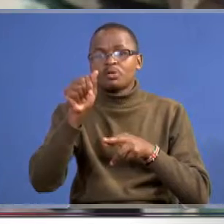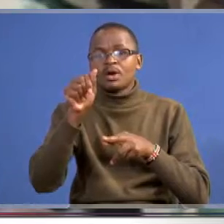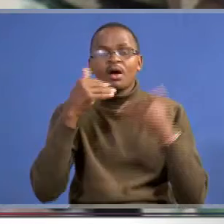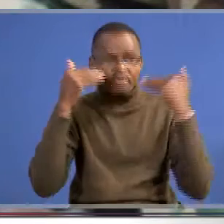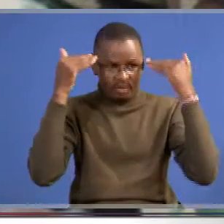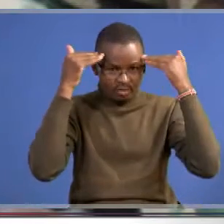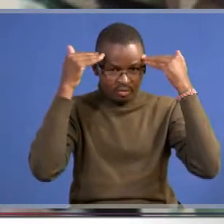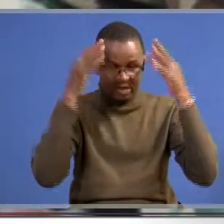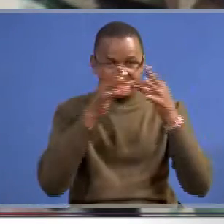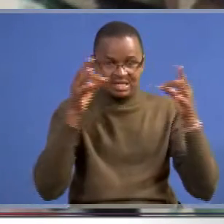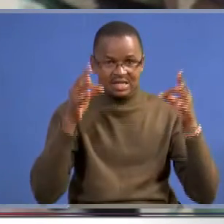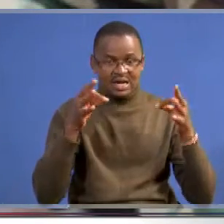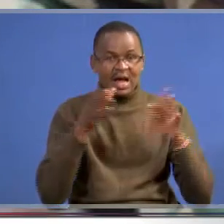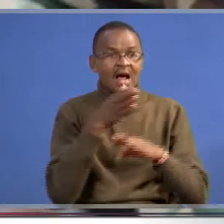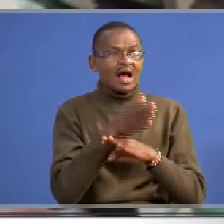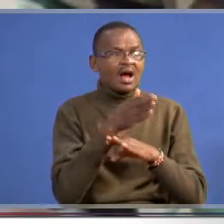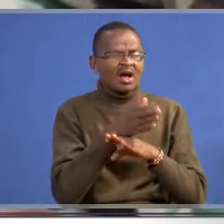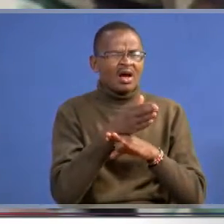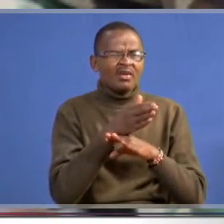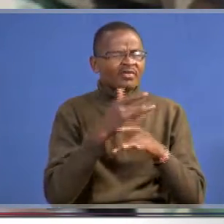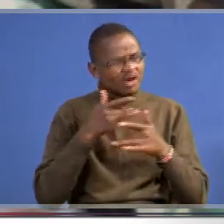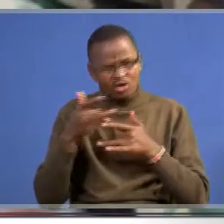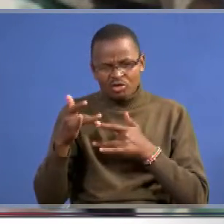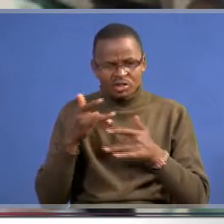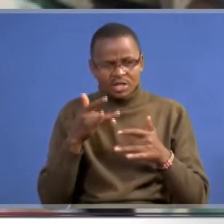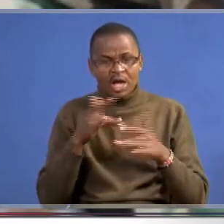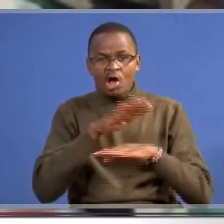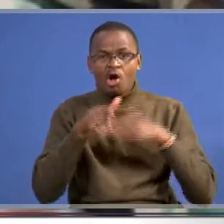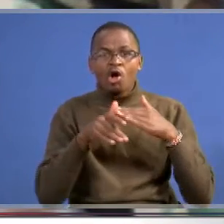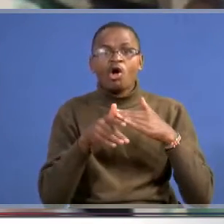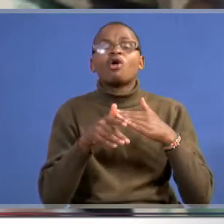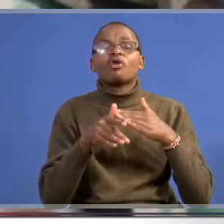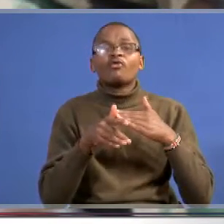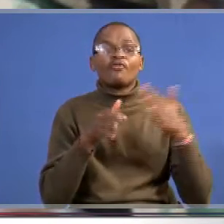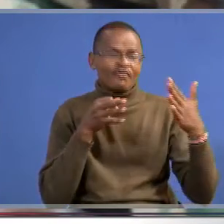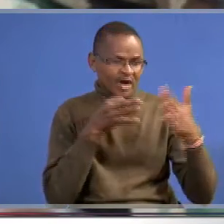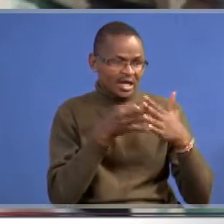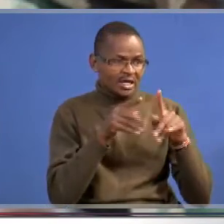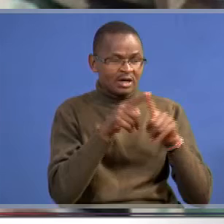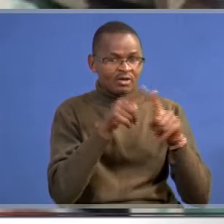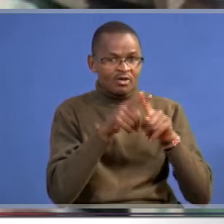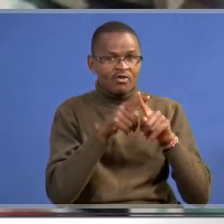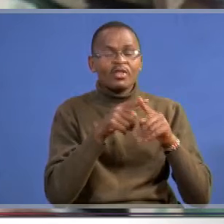on the sentence term after considering all factors including mitigation